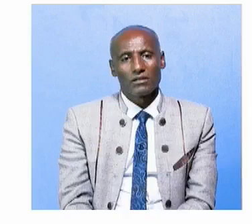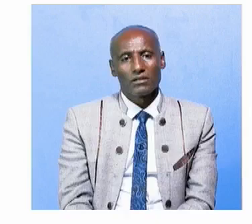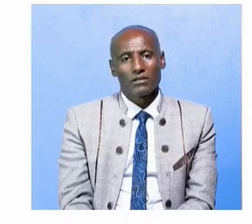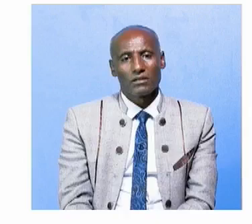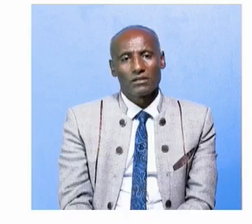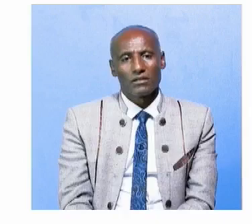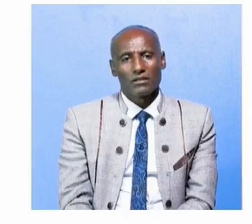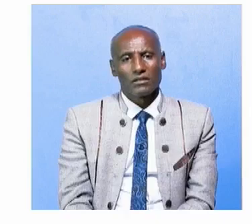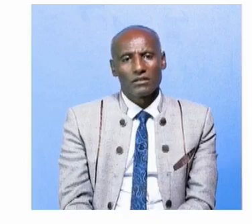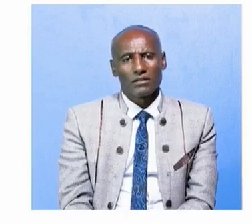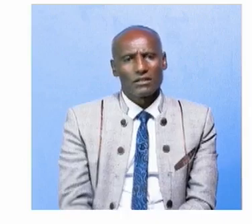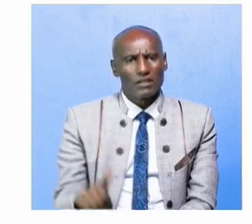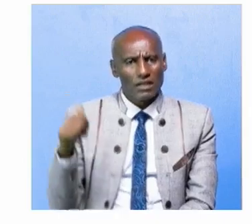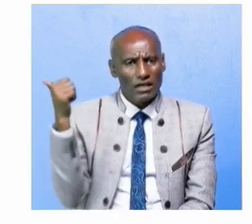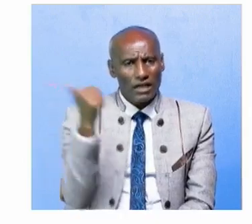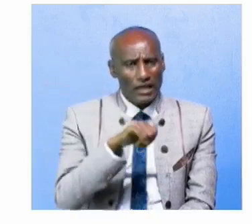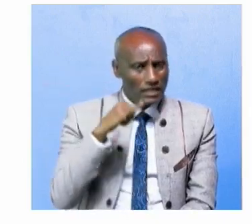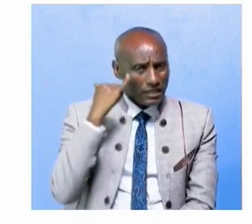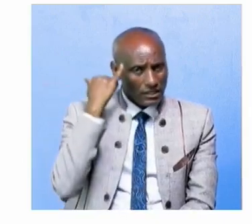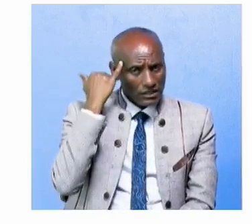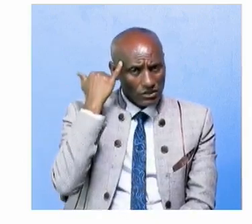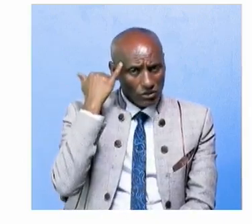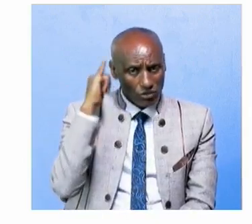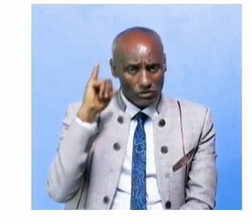Any thoughts?